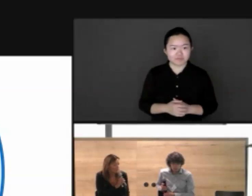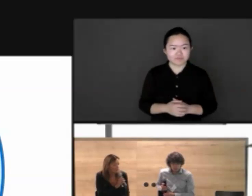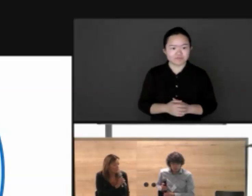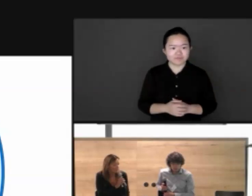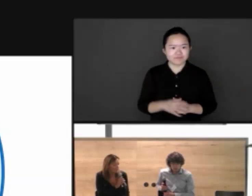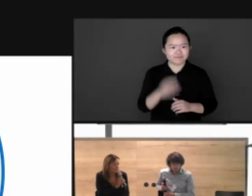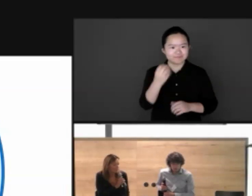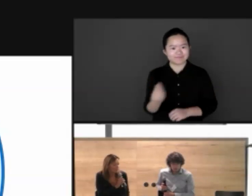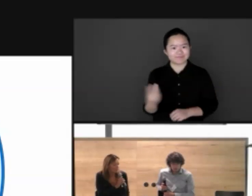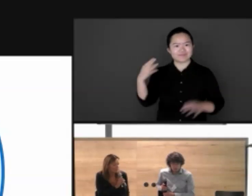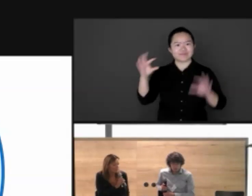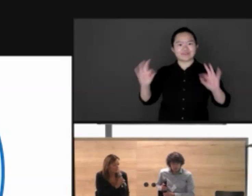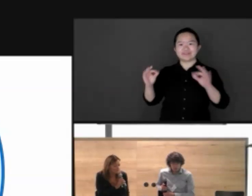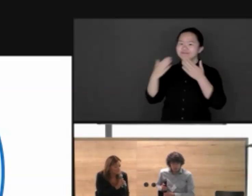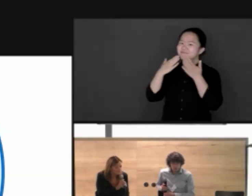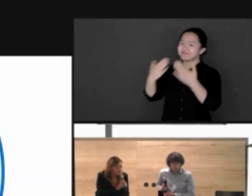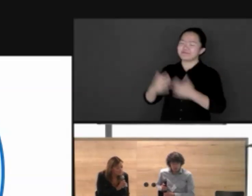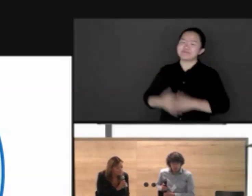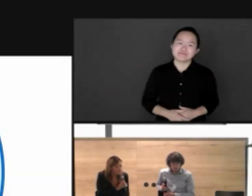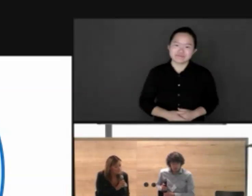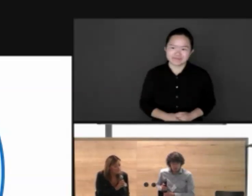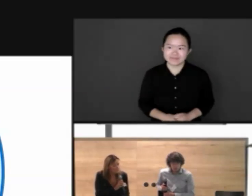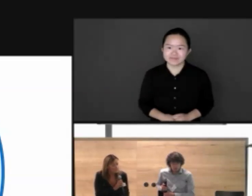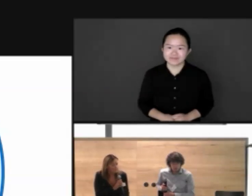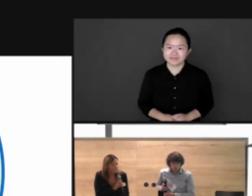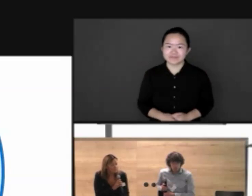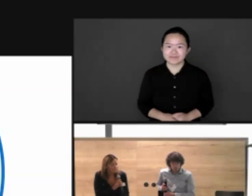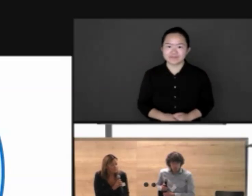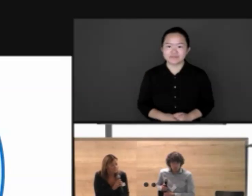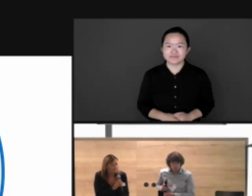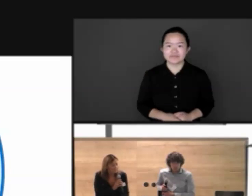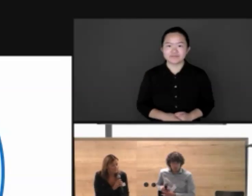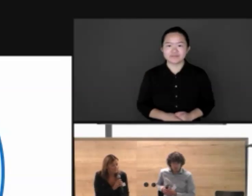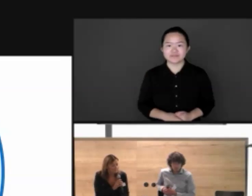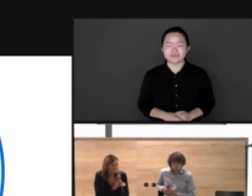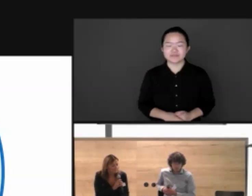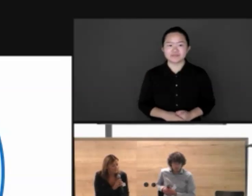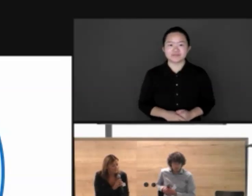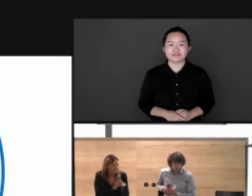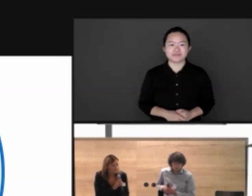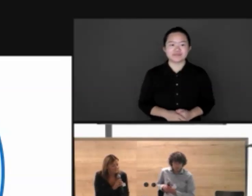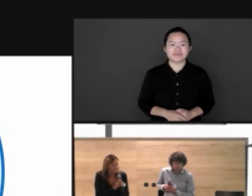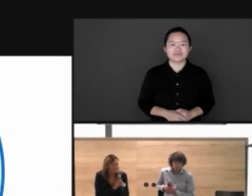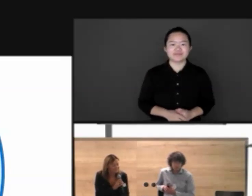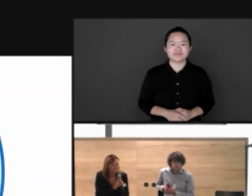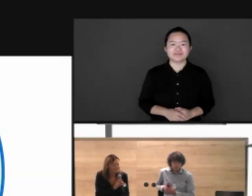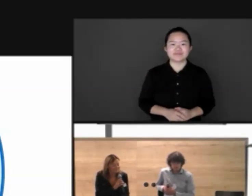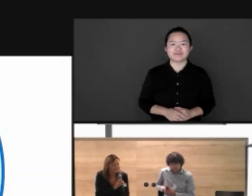perfect. Thank you. Okay, awesome. It was some kind of lag between Brussels and Estonia. Okay,